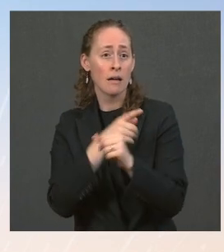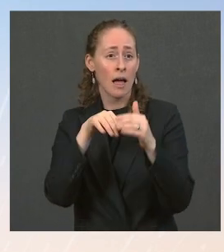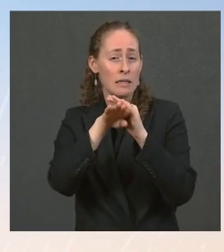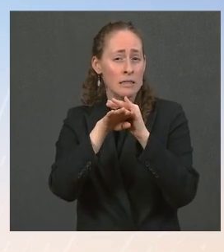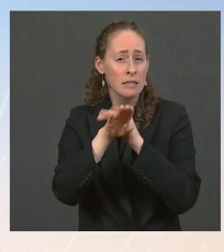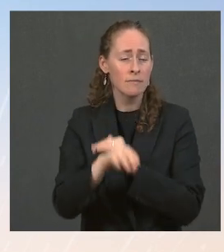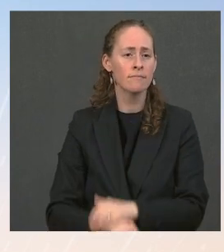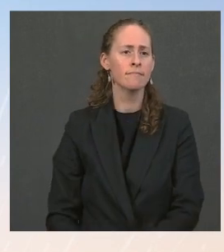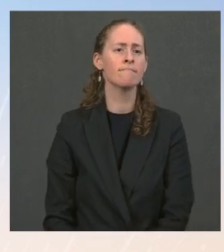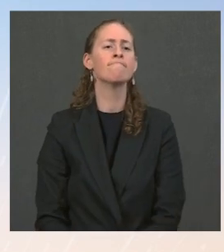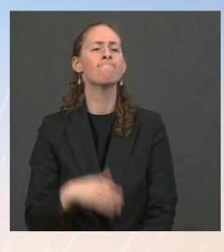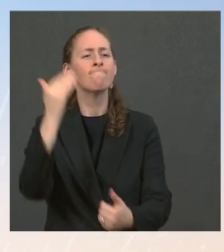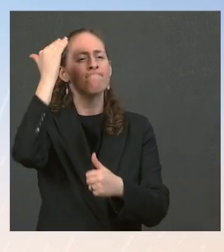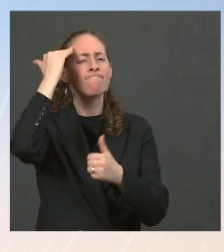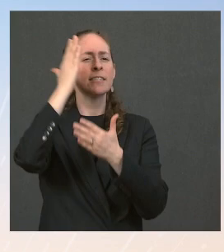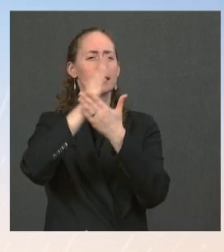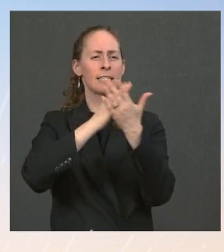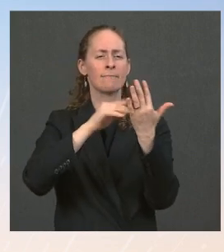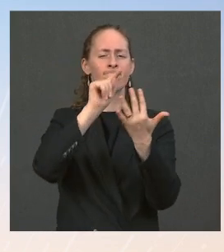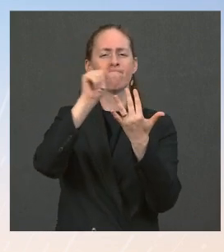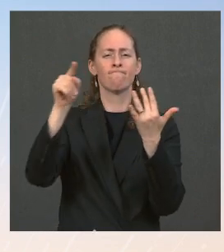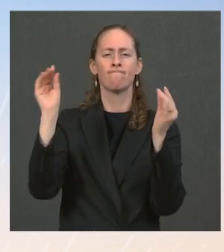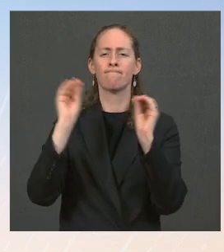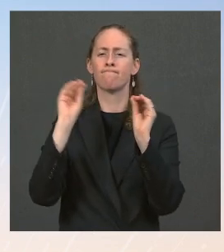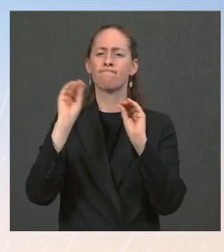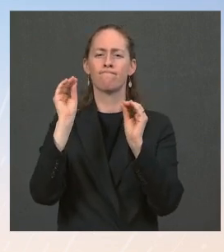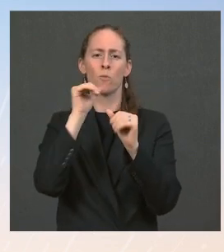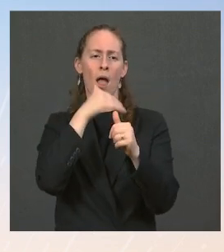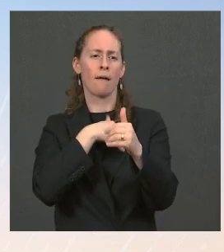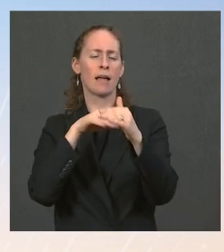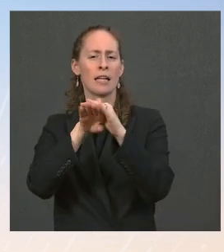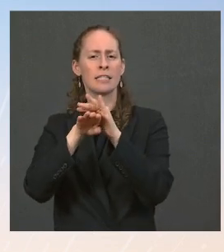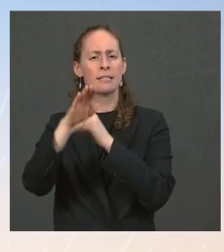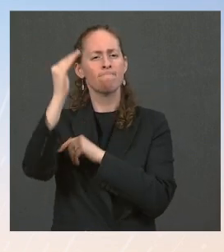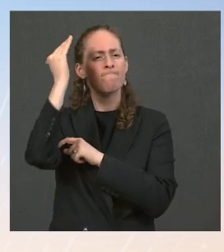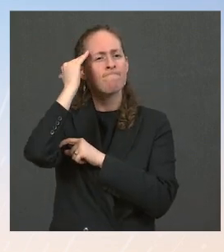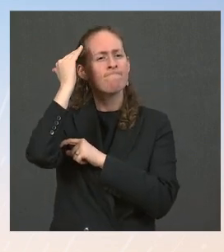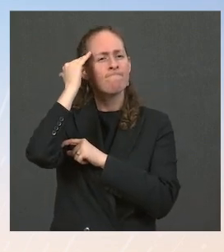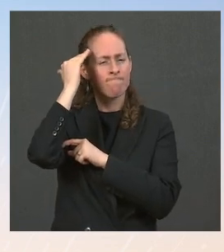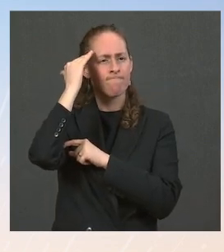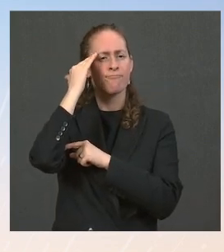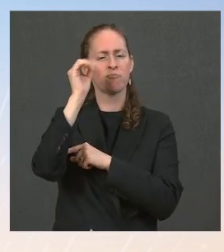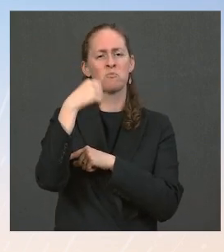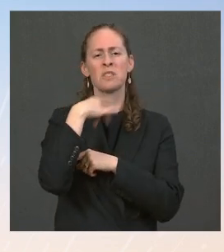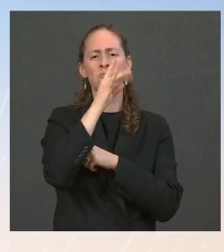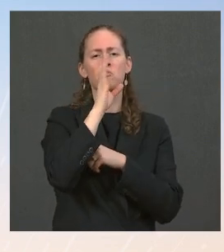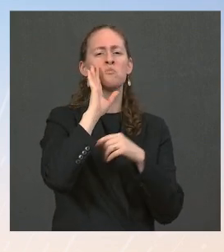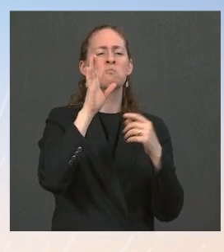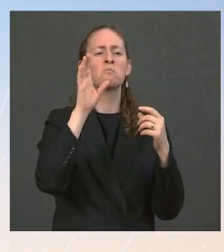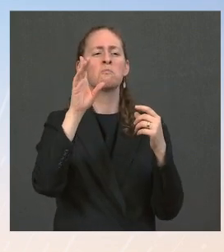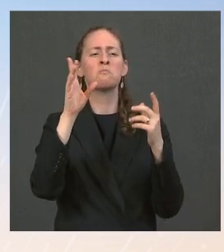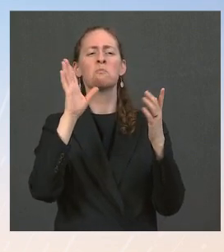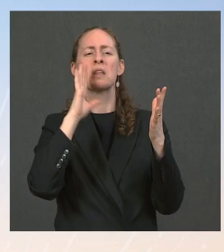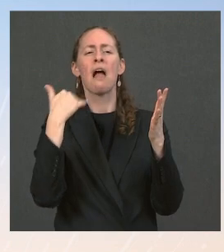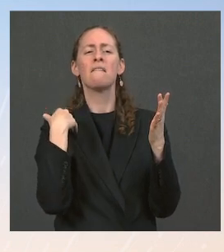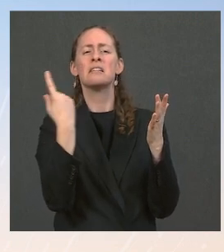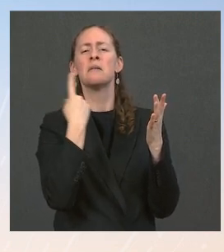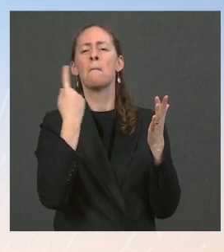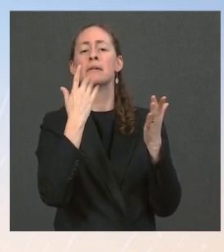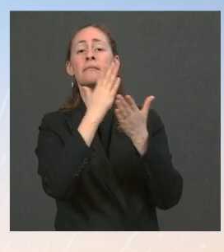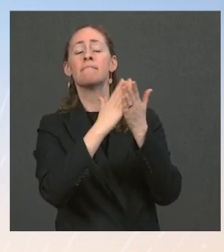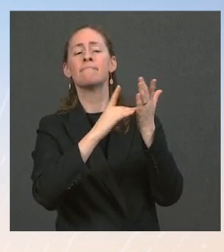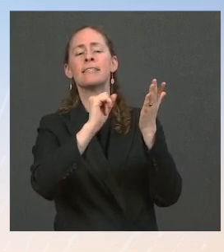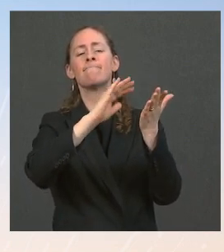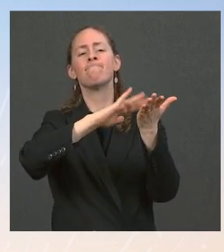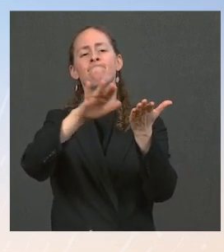may not have access, and we will deal with those accordingly, and we will have some exceptions that will be considered on a